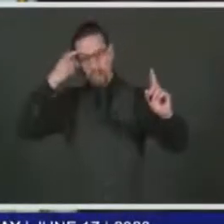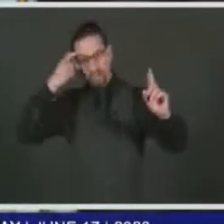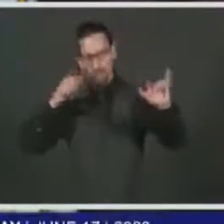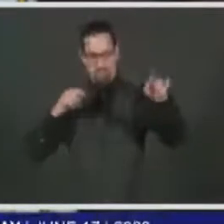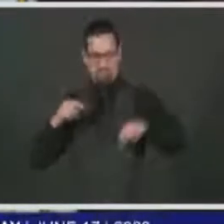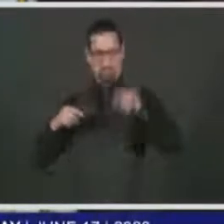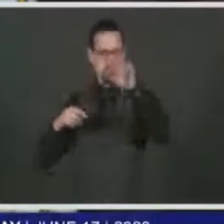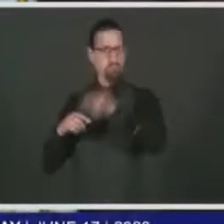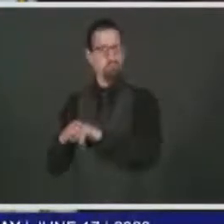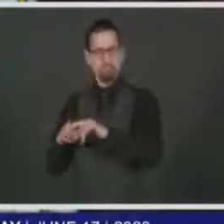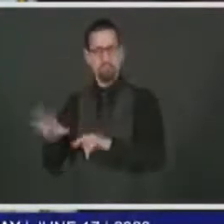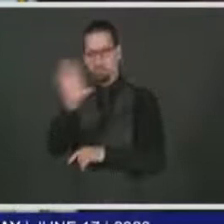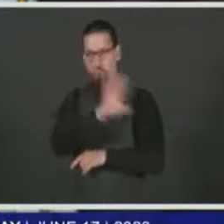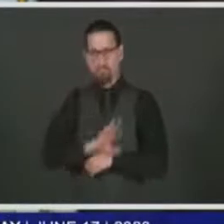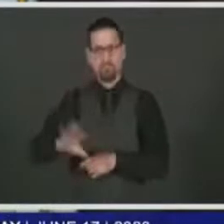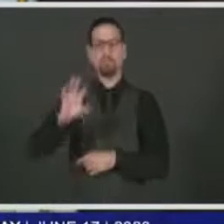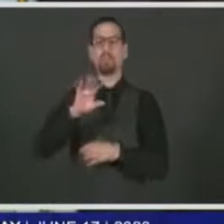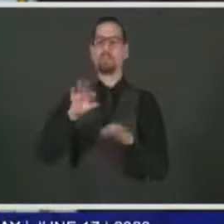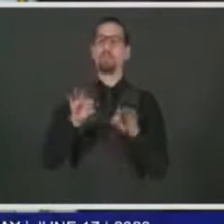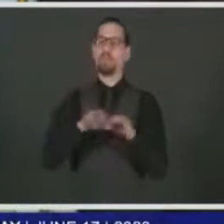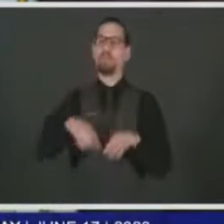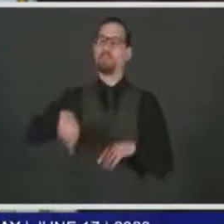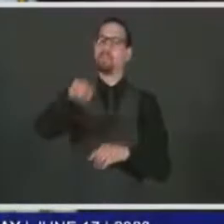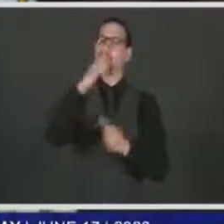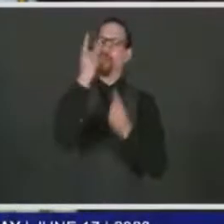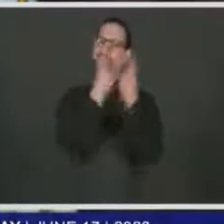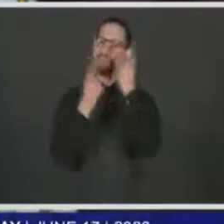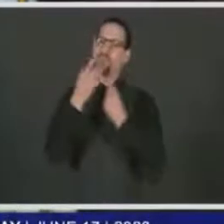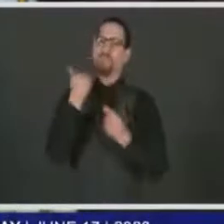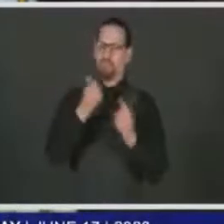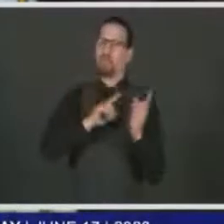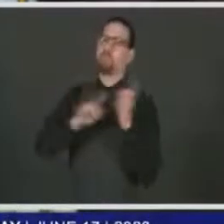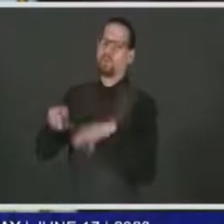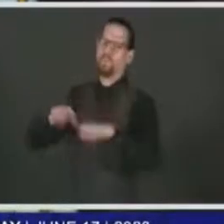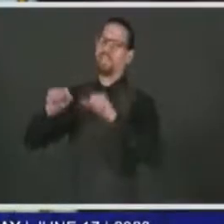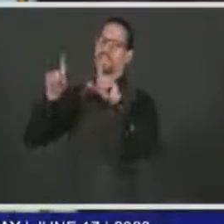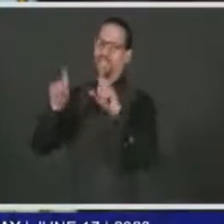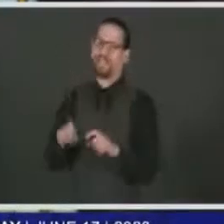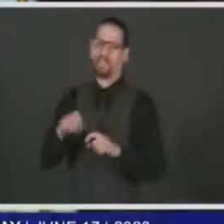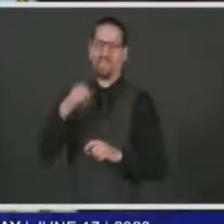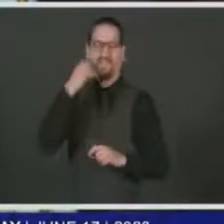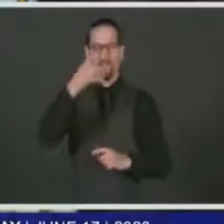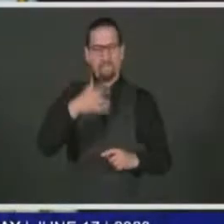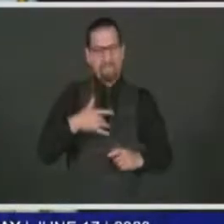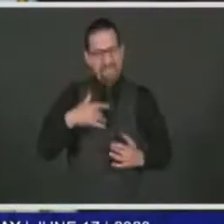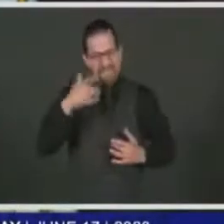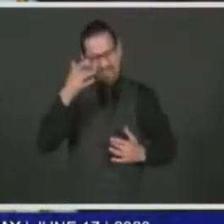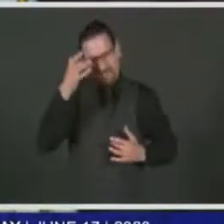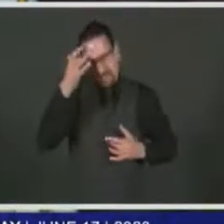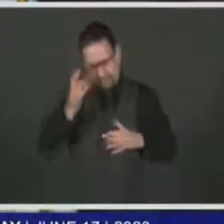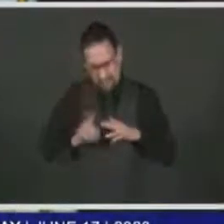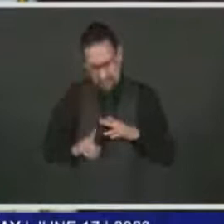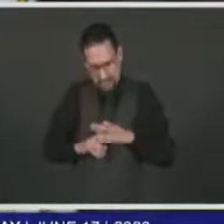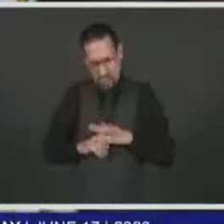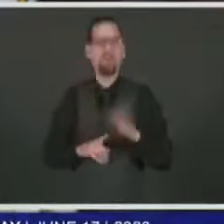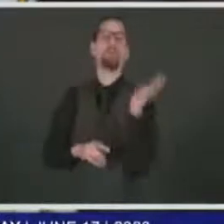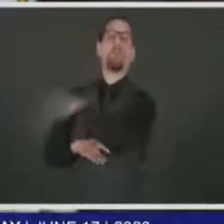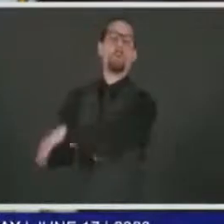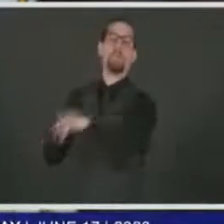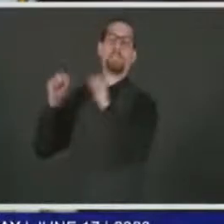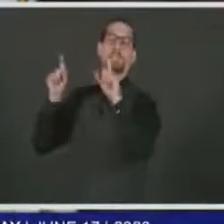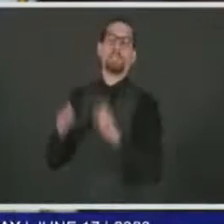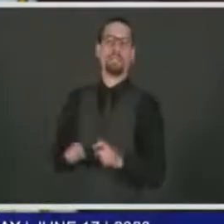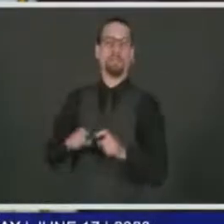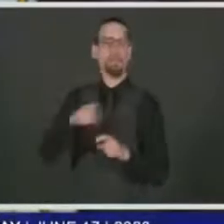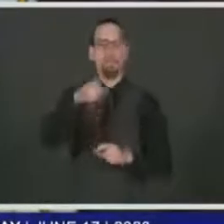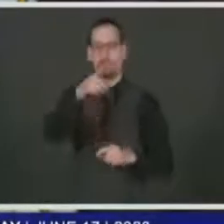tested. Definitely get tested if you're sick. And if you don't have a car, I promise you, if you live in one of those communities, there is a testing